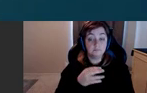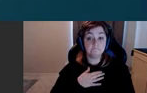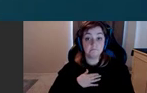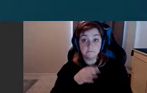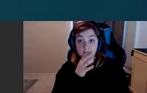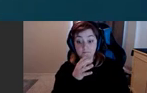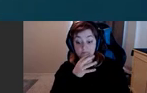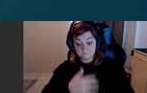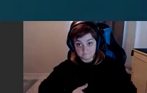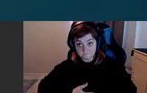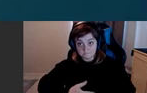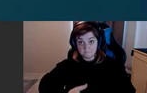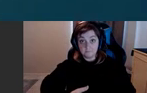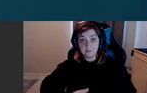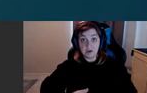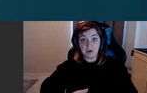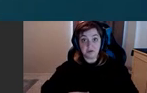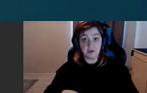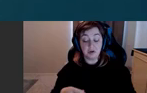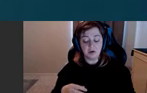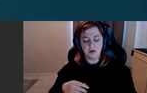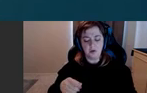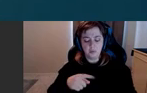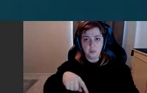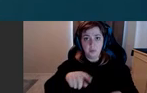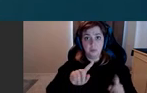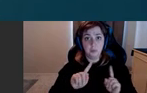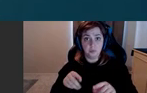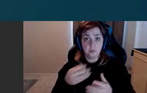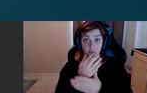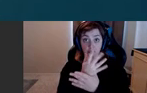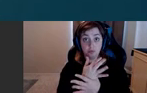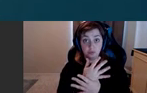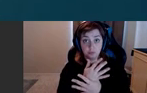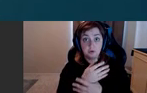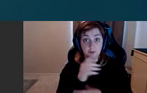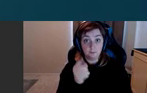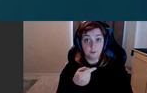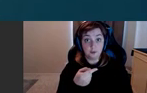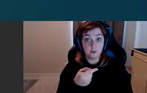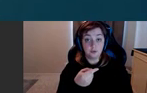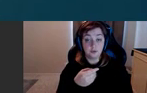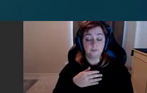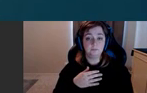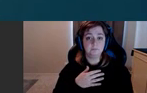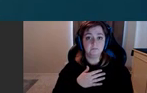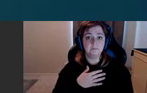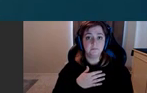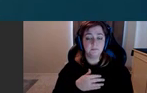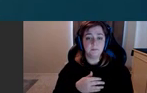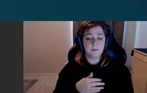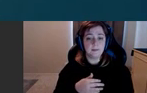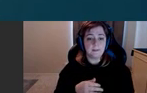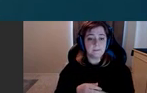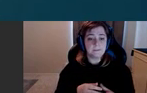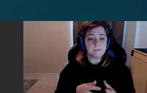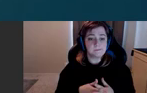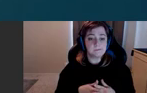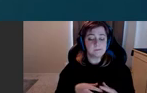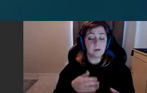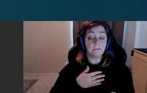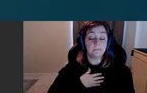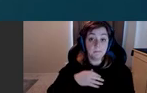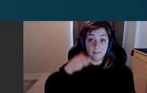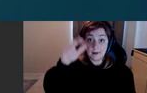went to Germany because my dad actually, he went to the German school in Kabul from the age of 5 to 17. And so he